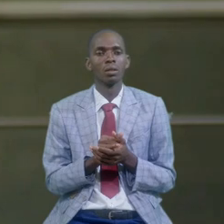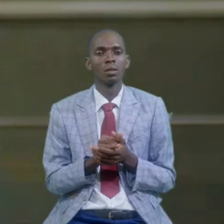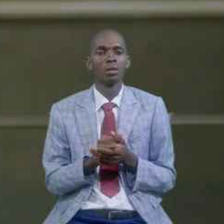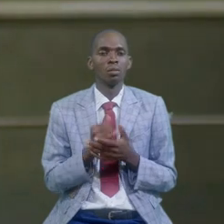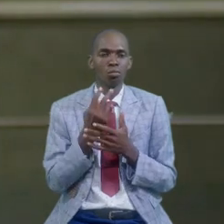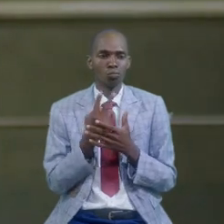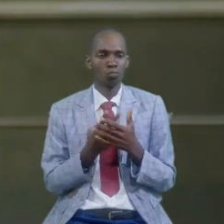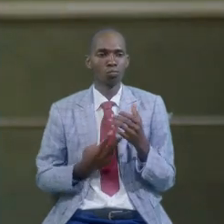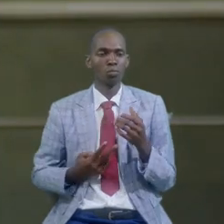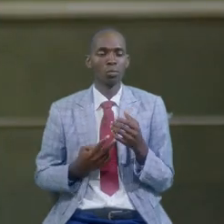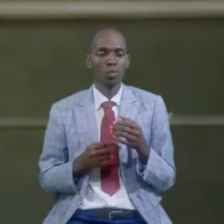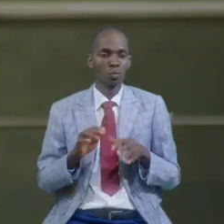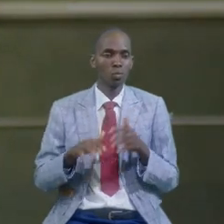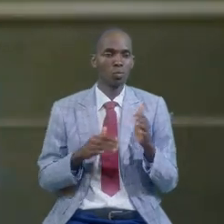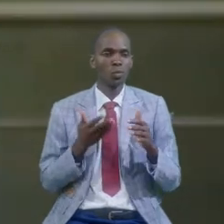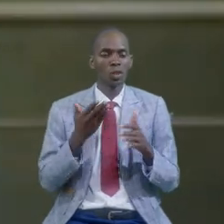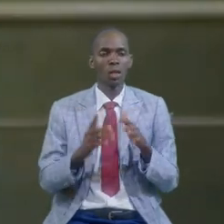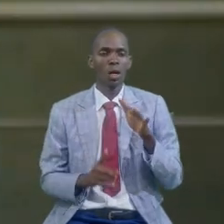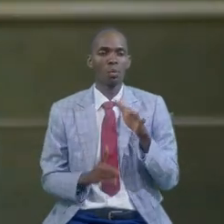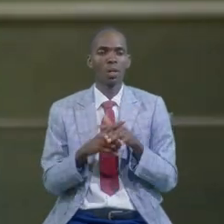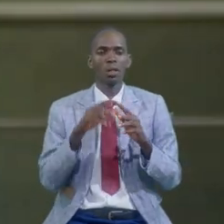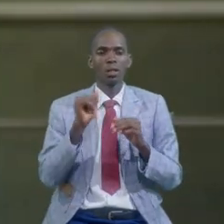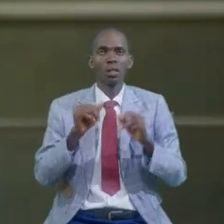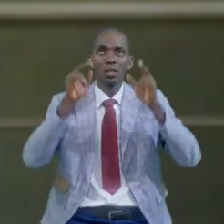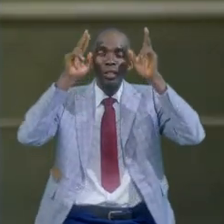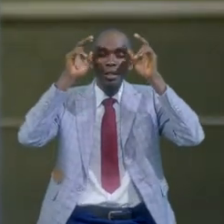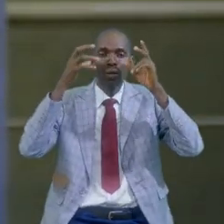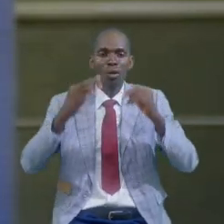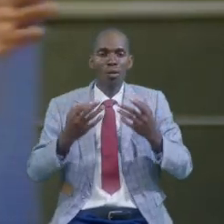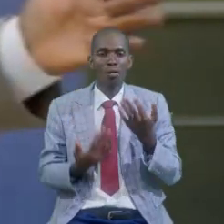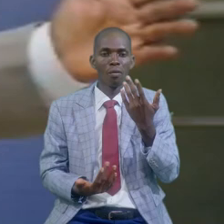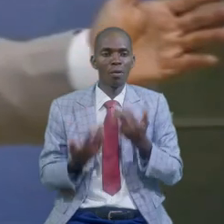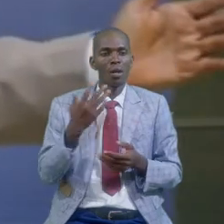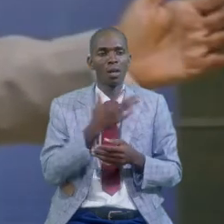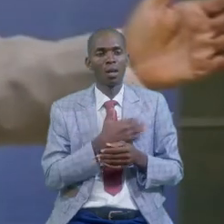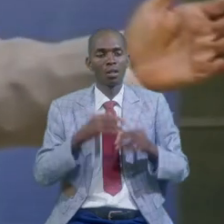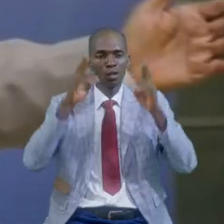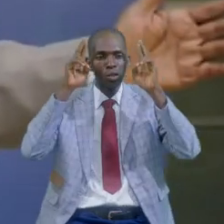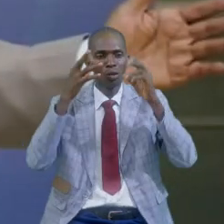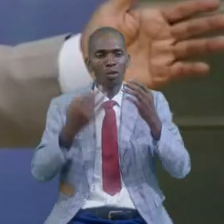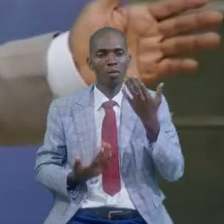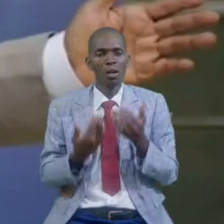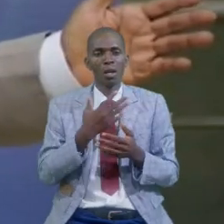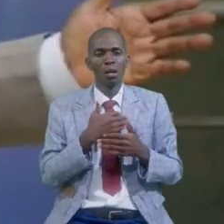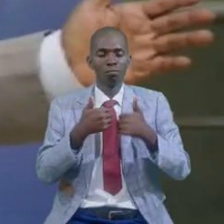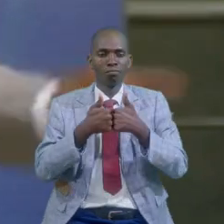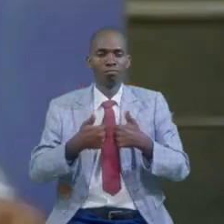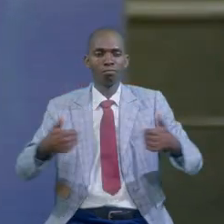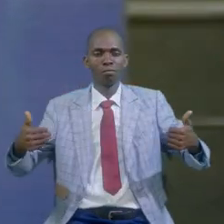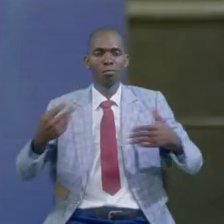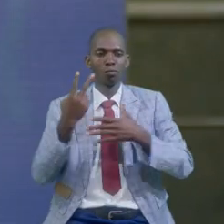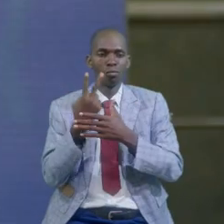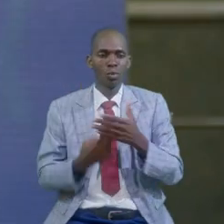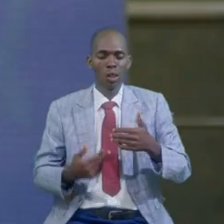a chariot of fire and horses of fire, and parted them both asunder.